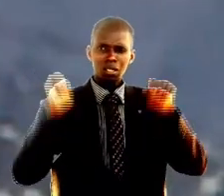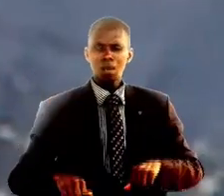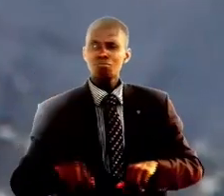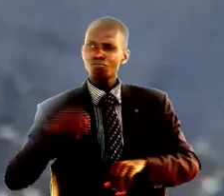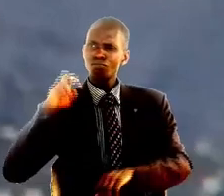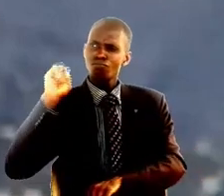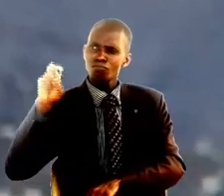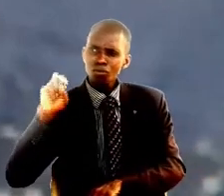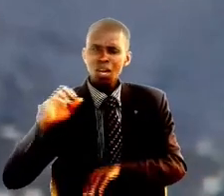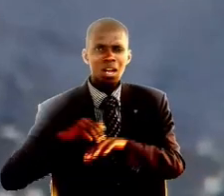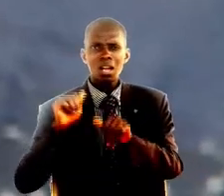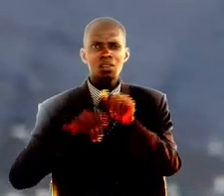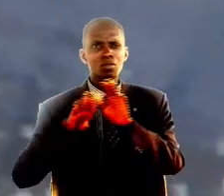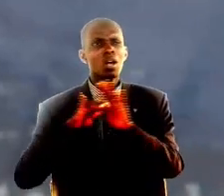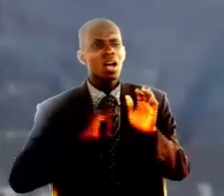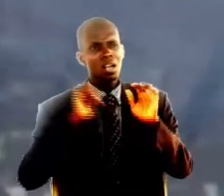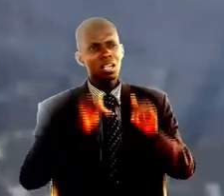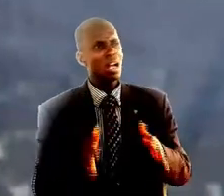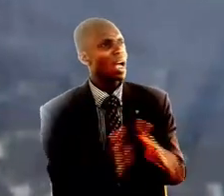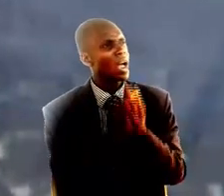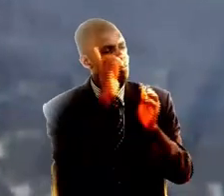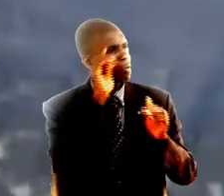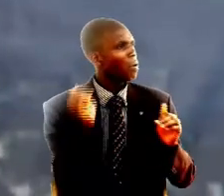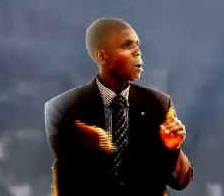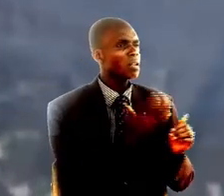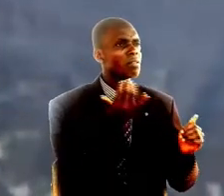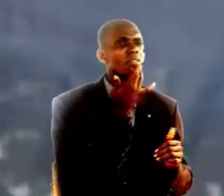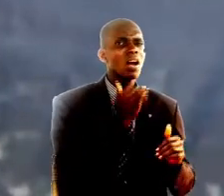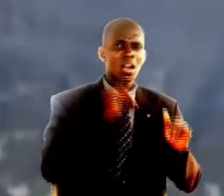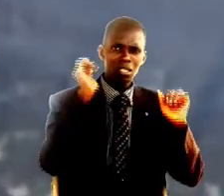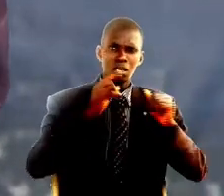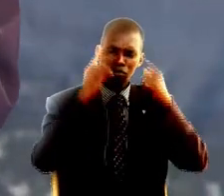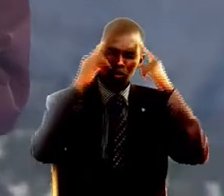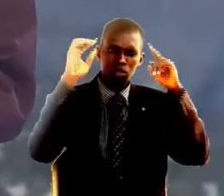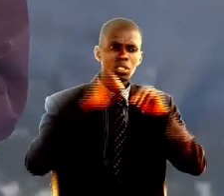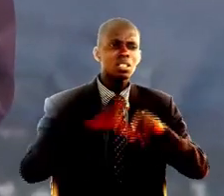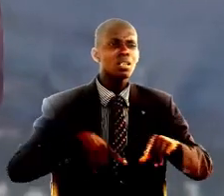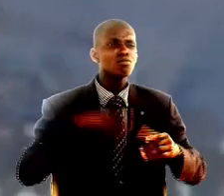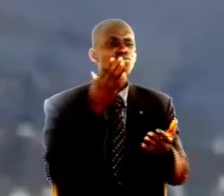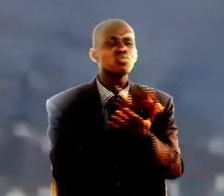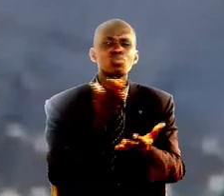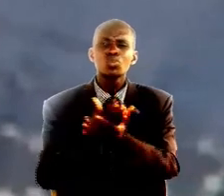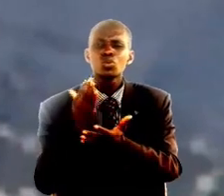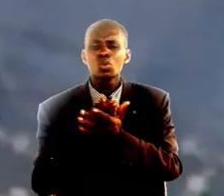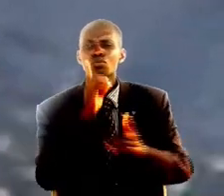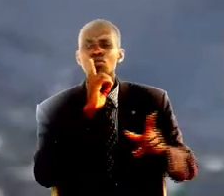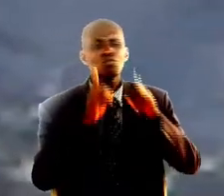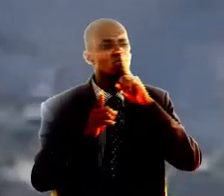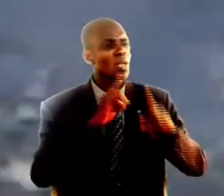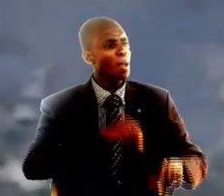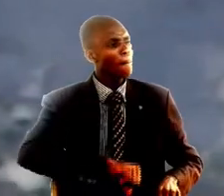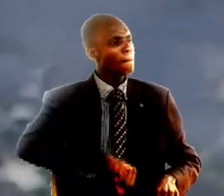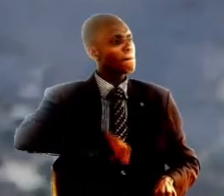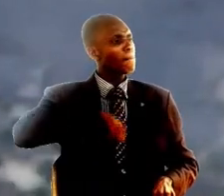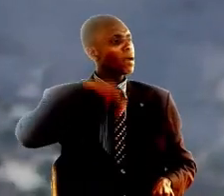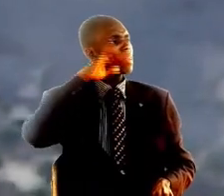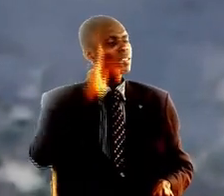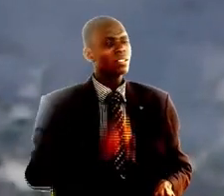door. I can ask for any favor. I can make it in life. Stop talking so proudly. Let